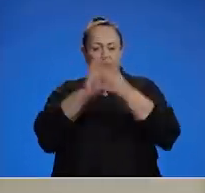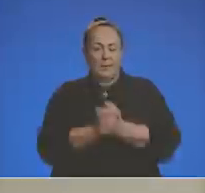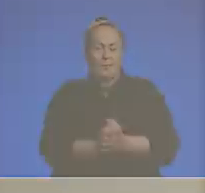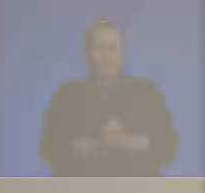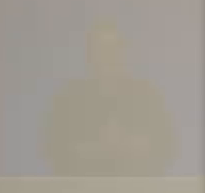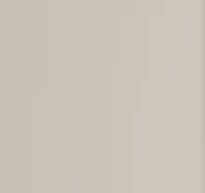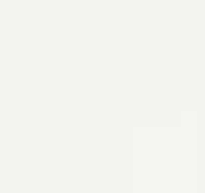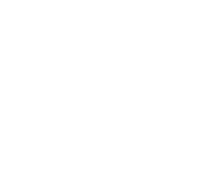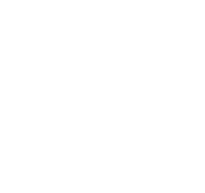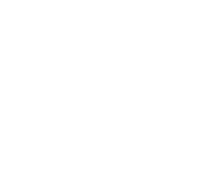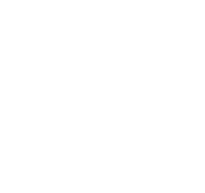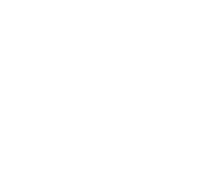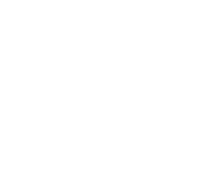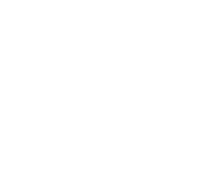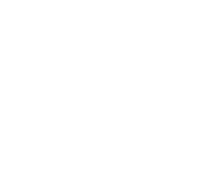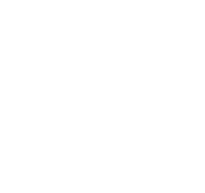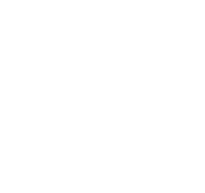Amen.